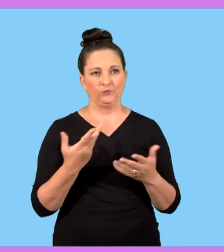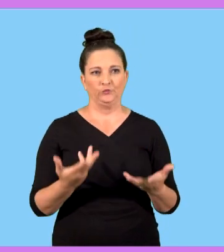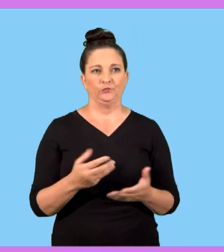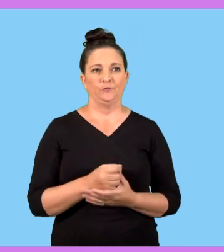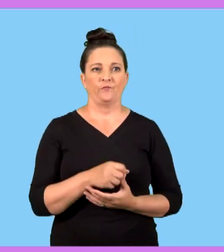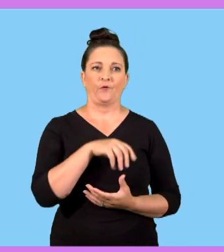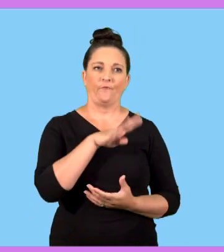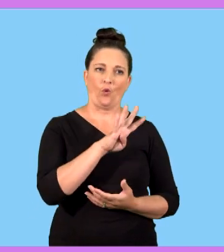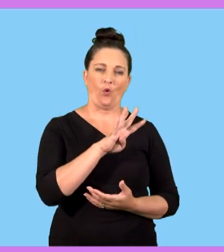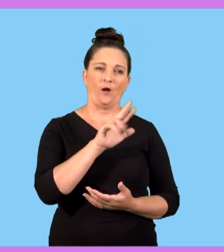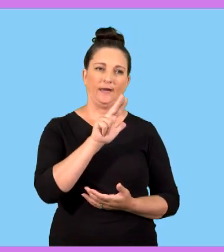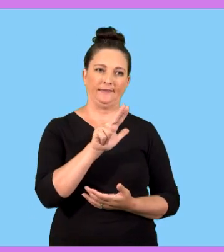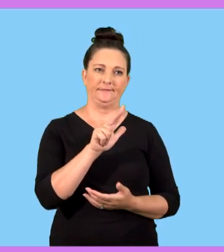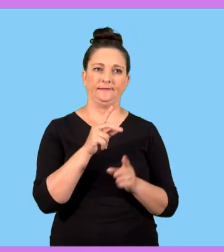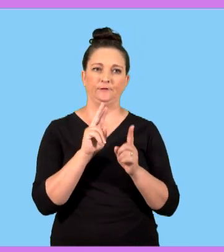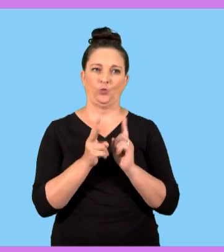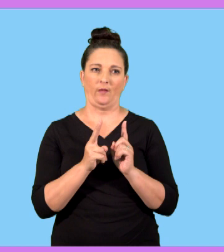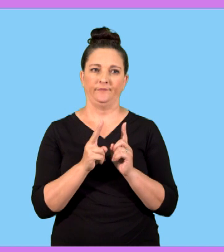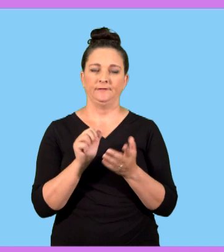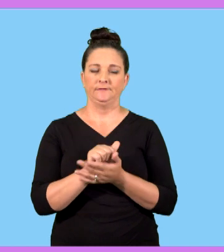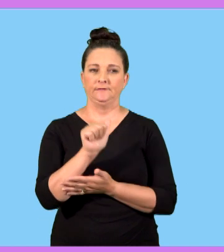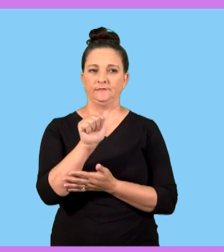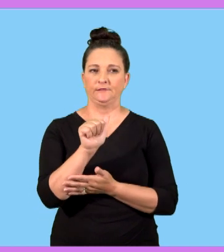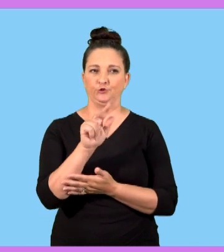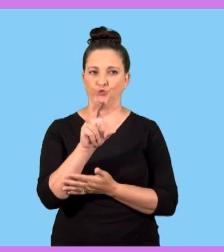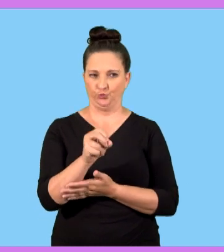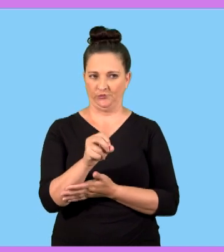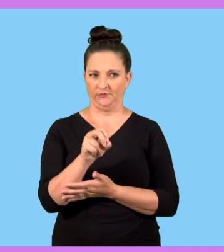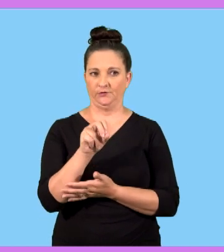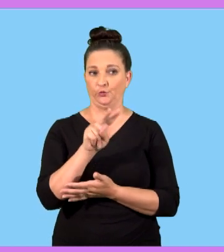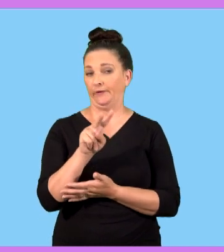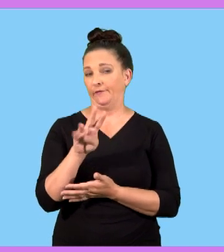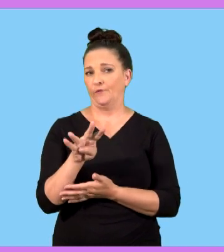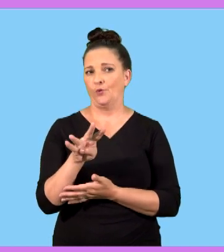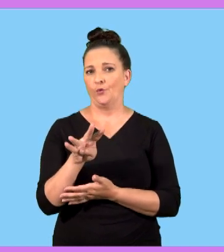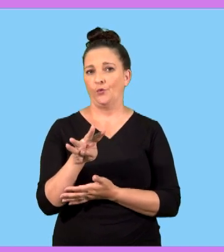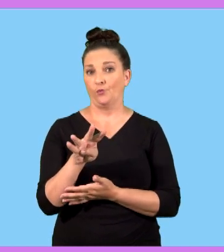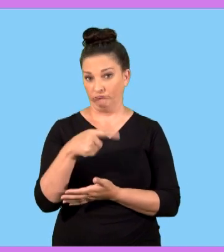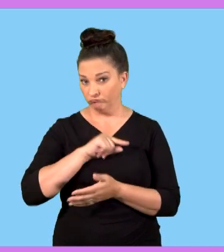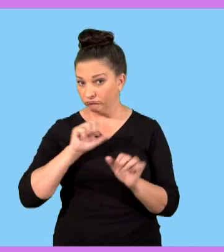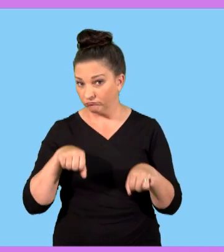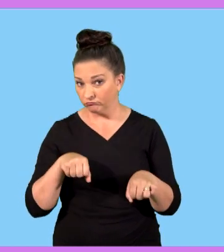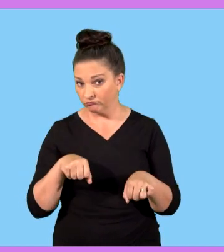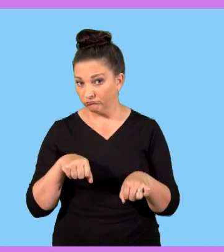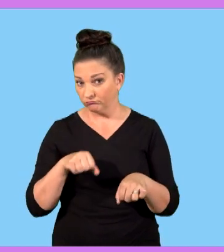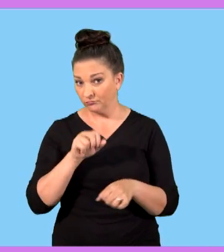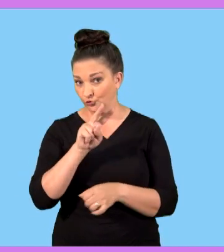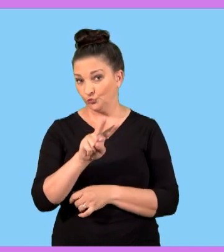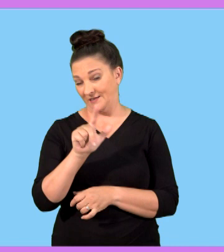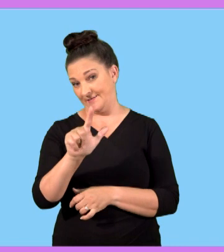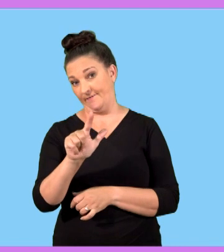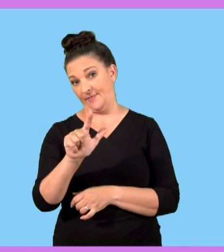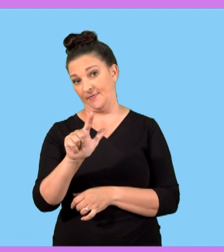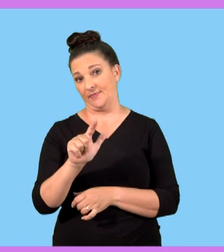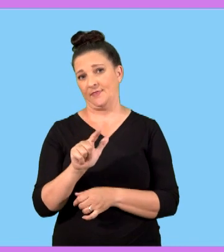it's 4, 8, 12, 16, 20, 24. We agree? That will